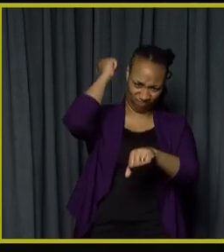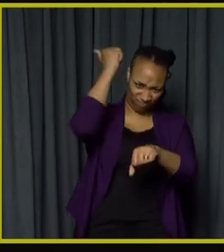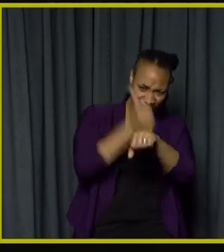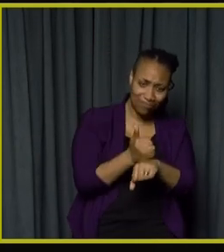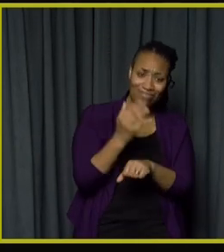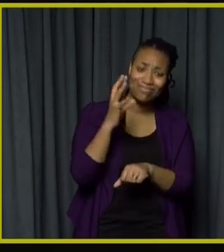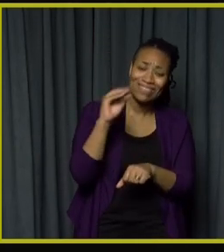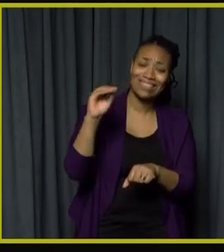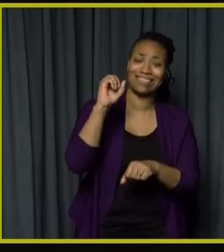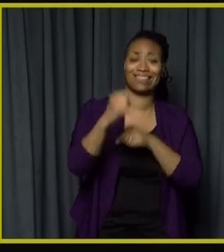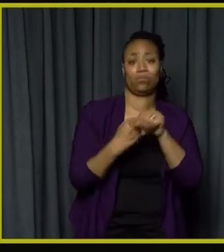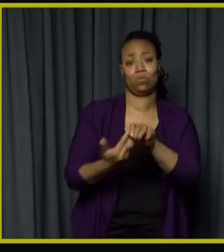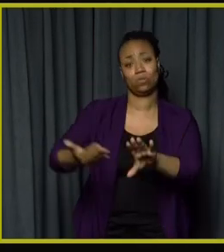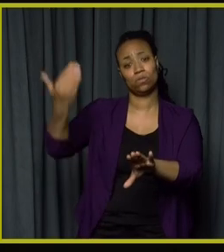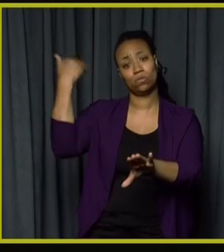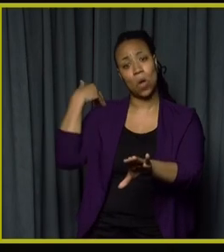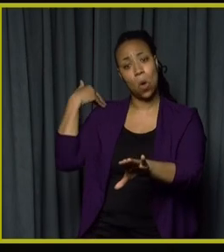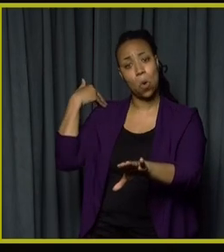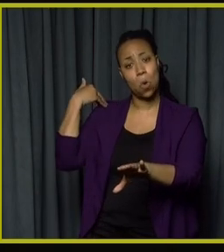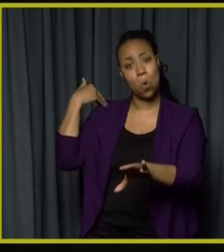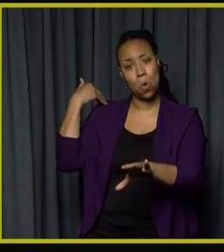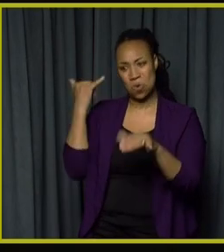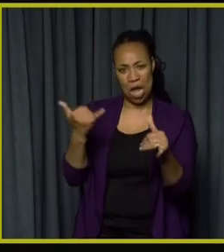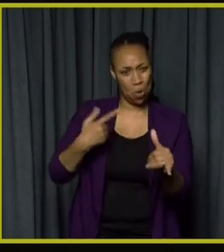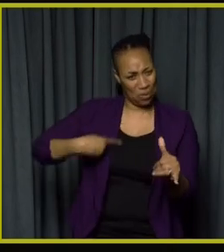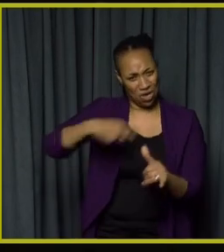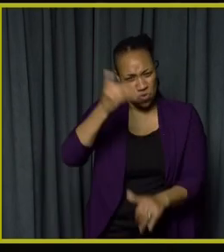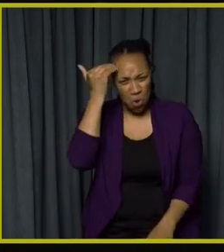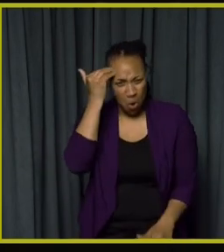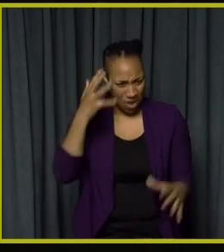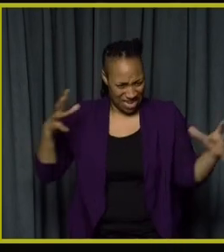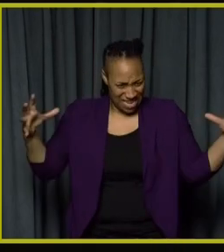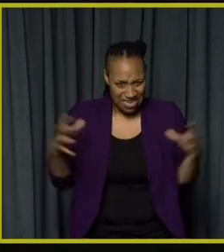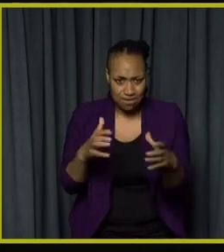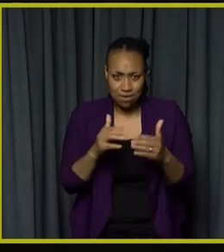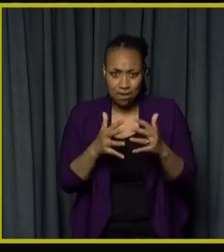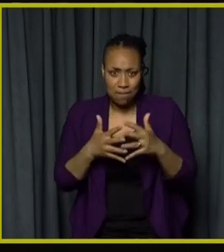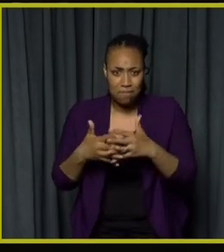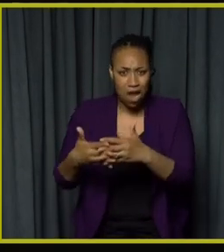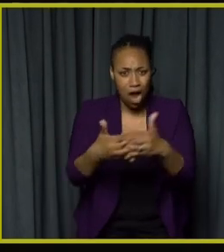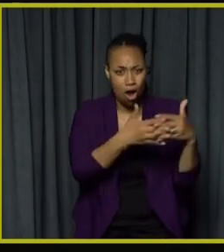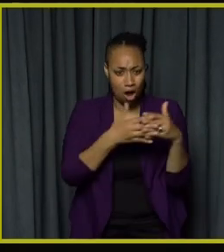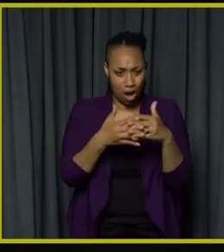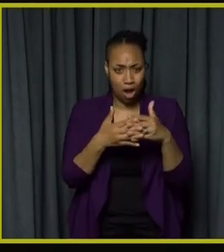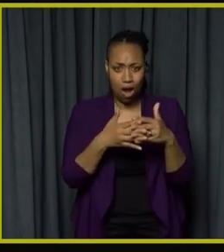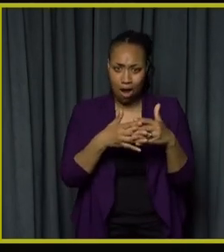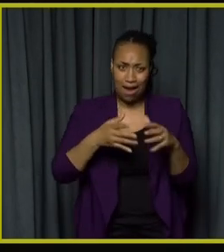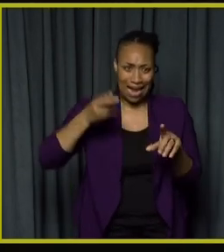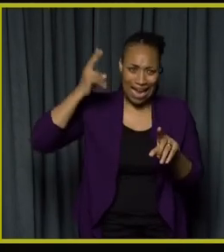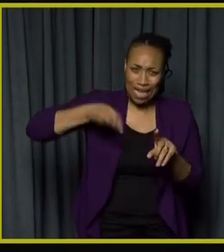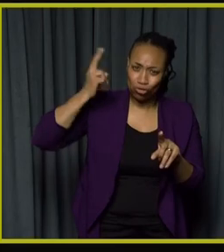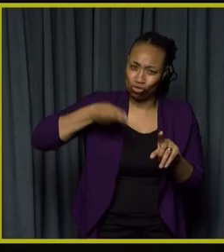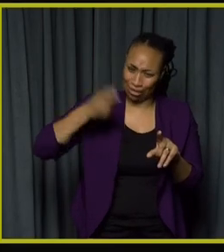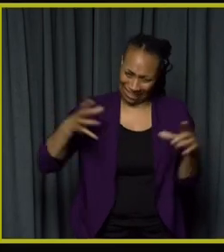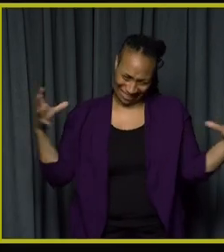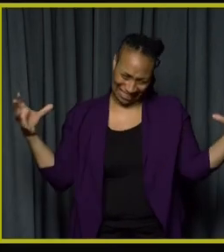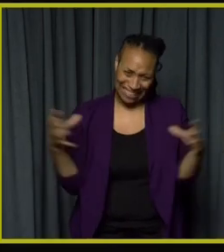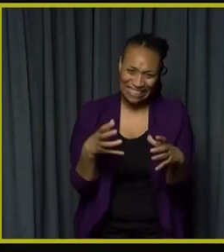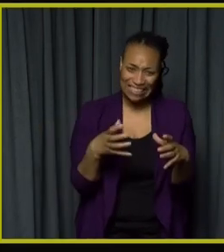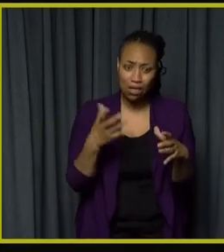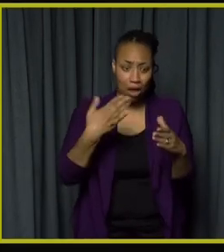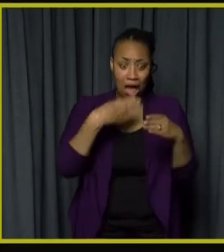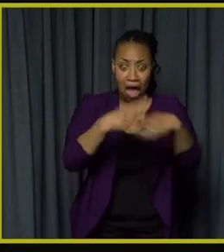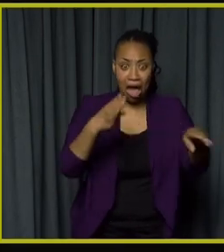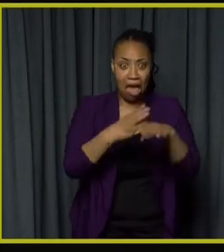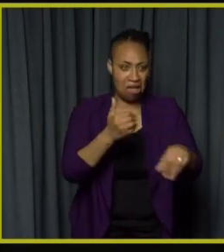history of dividing people, blaming Chinese or the Mexicans or Spanish or the Indians for disease in the past, scapegoating people